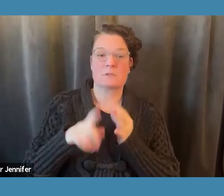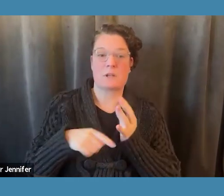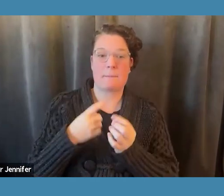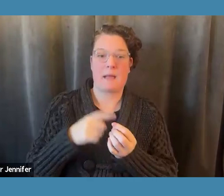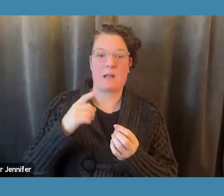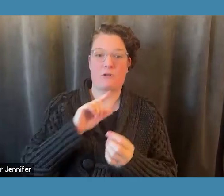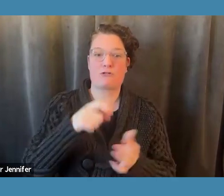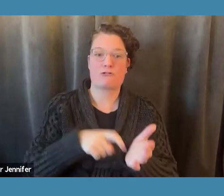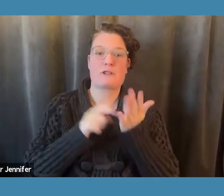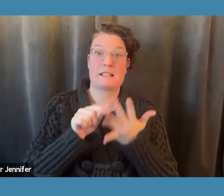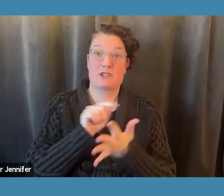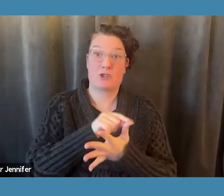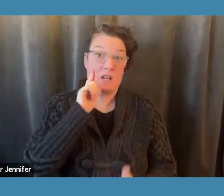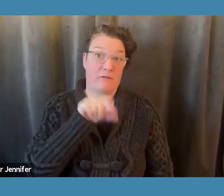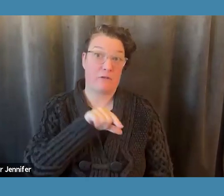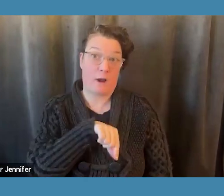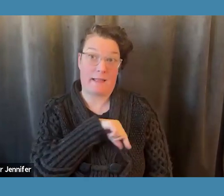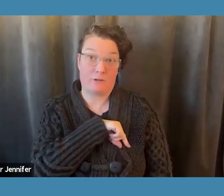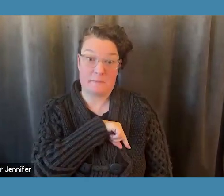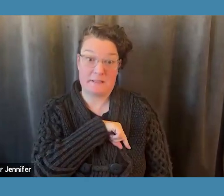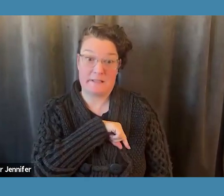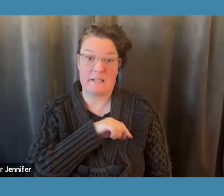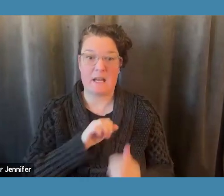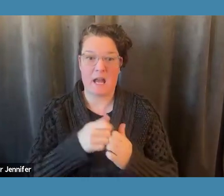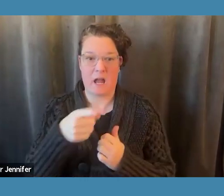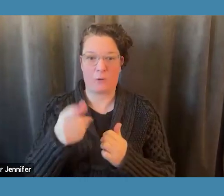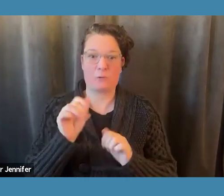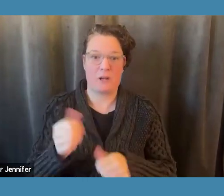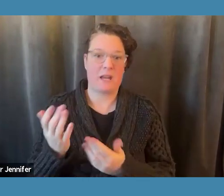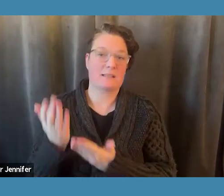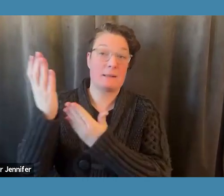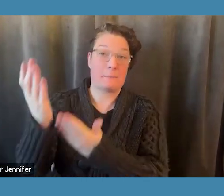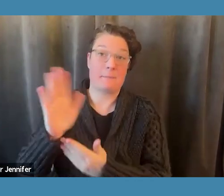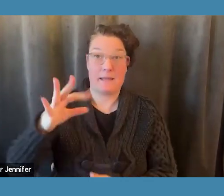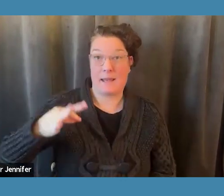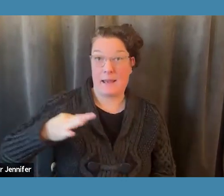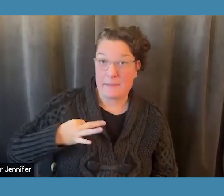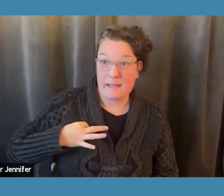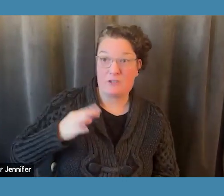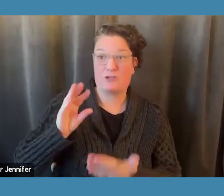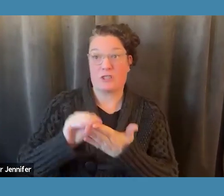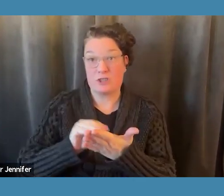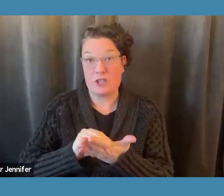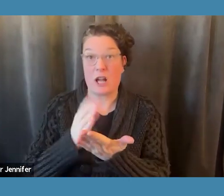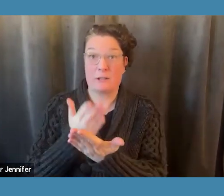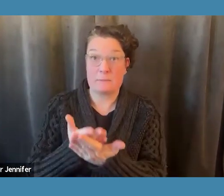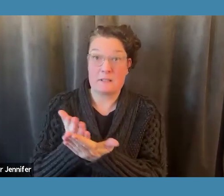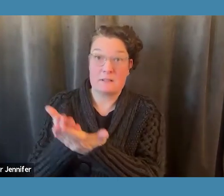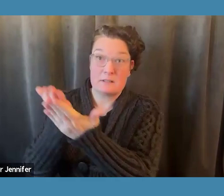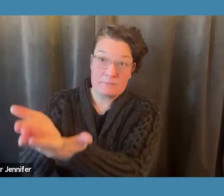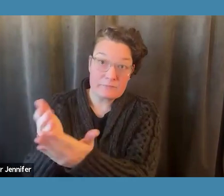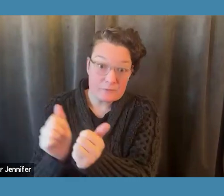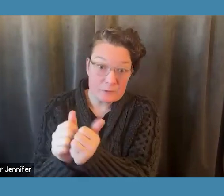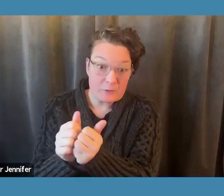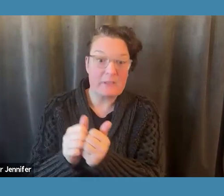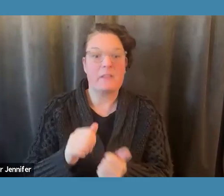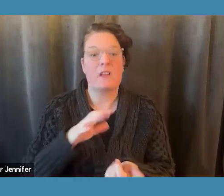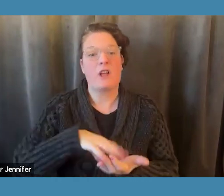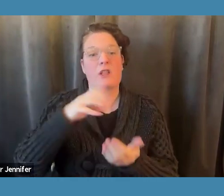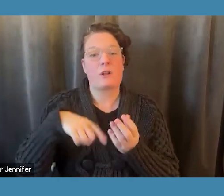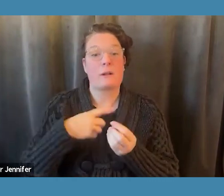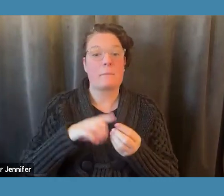eligibility criteria, how to submit your application and your documentation. So we're going to learn